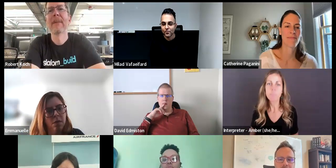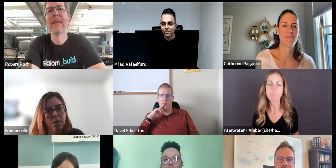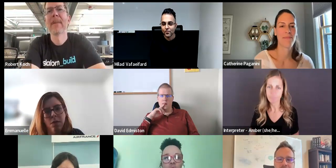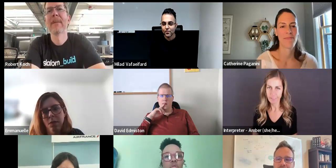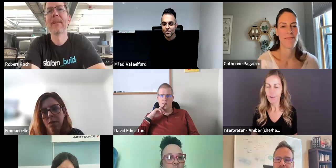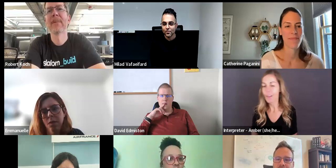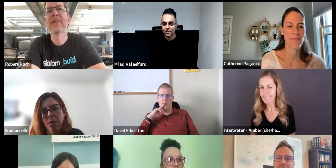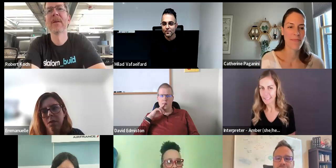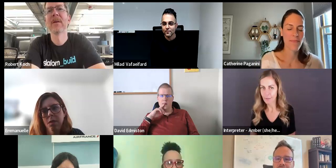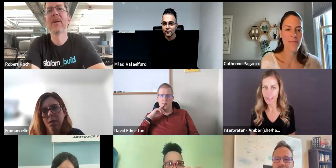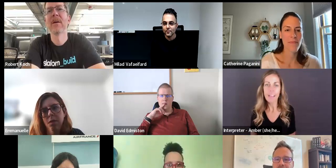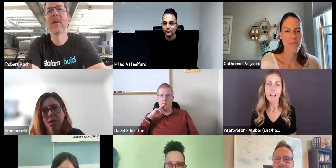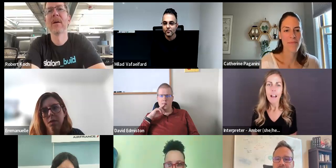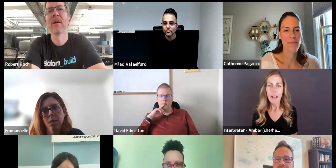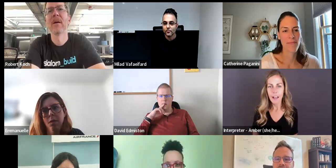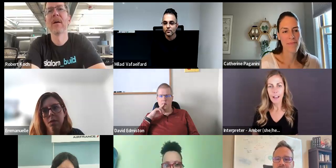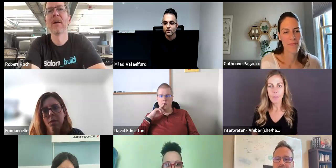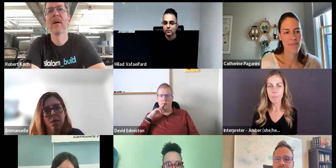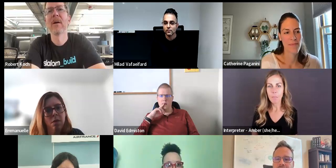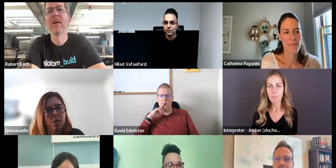Hungary. Okay, thank you for that.